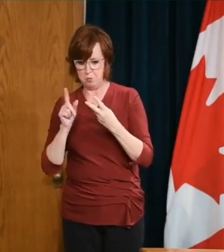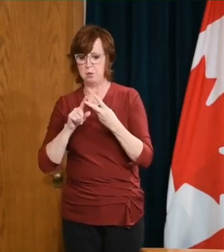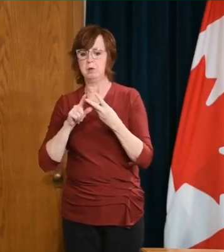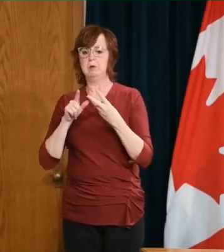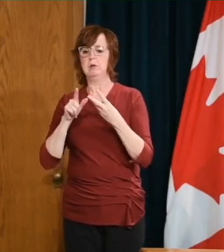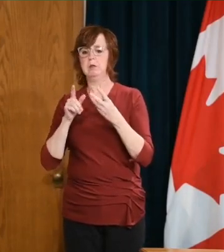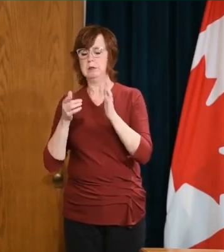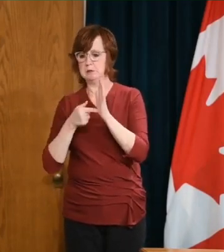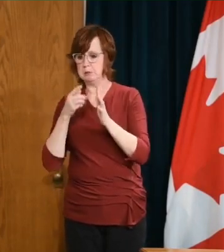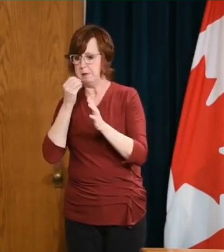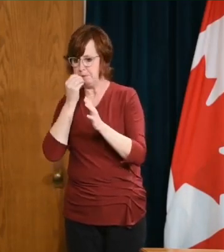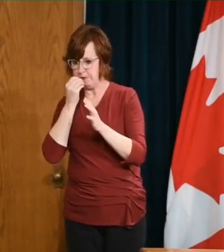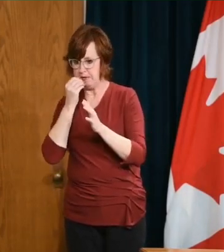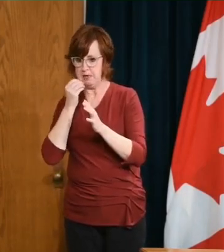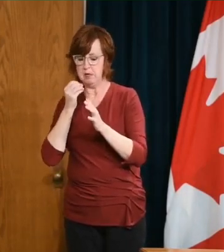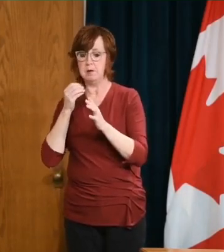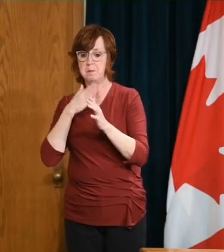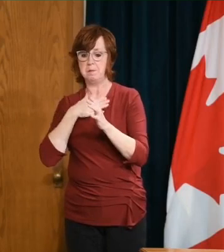age in place independently.